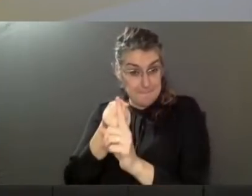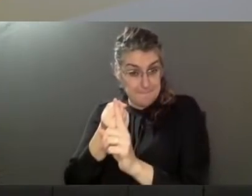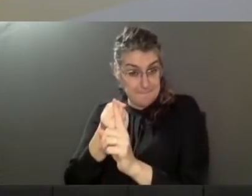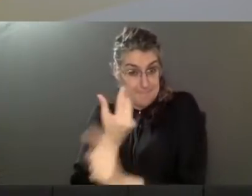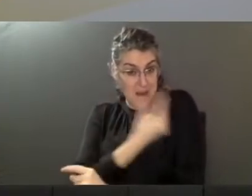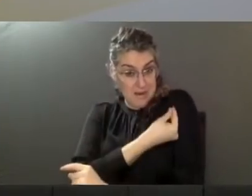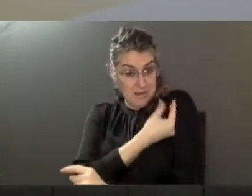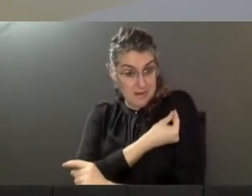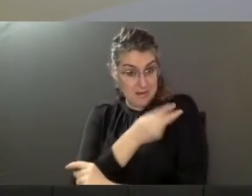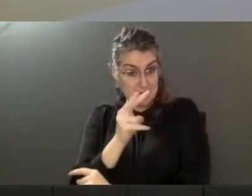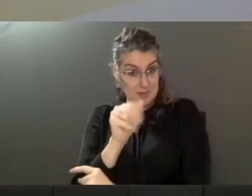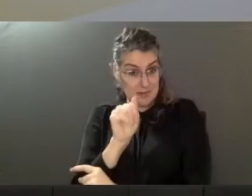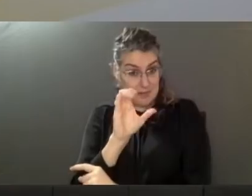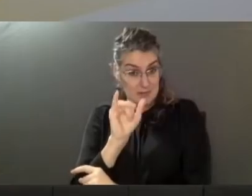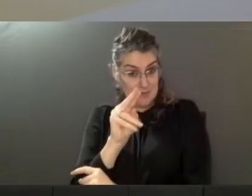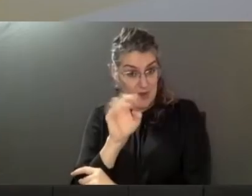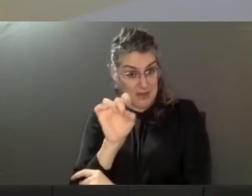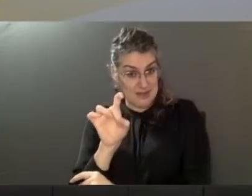vaccines.